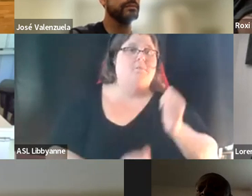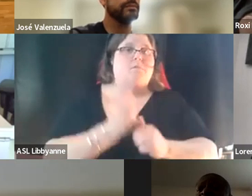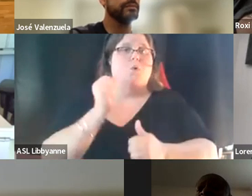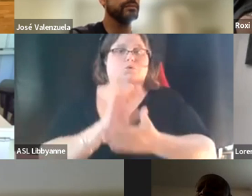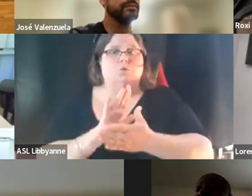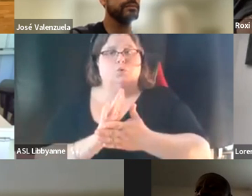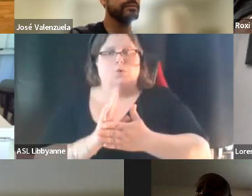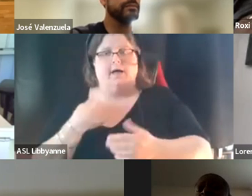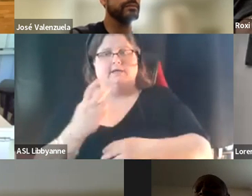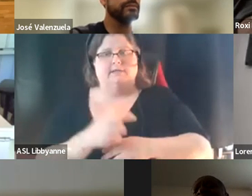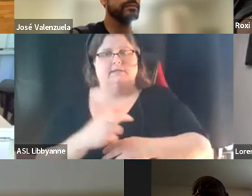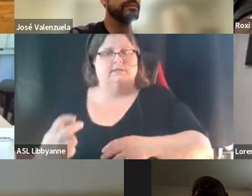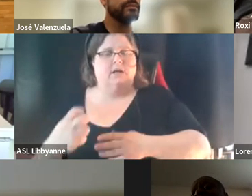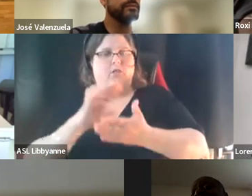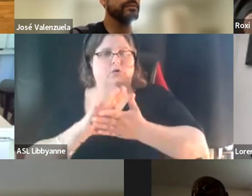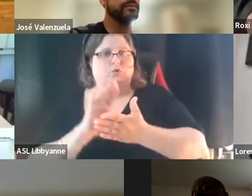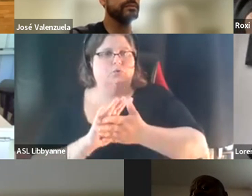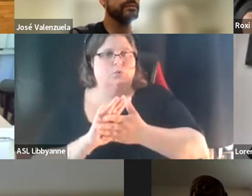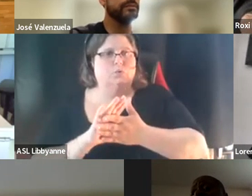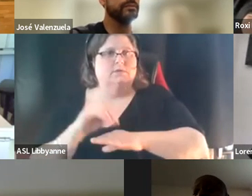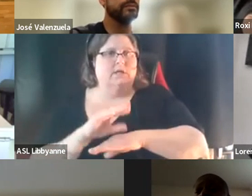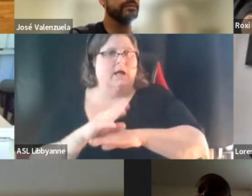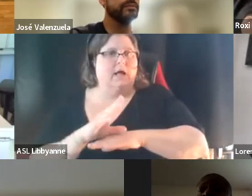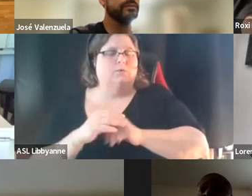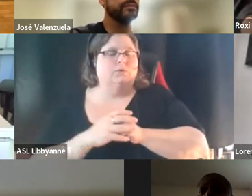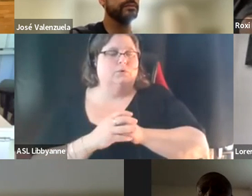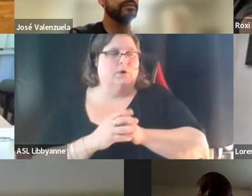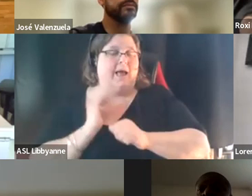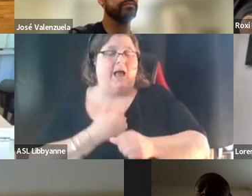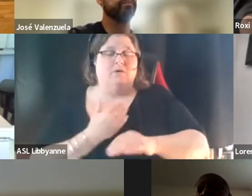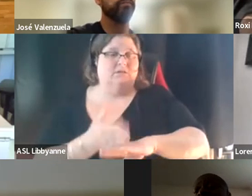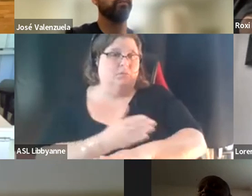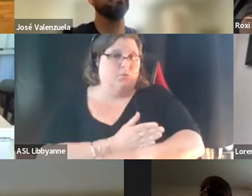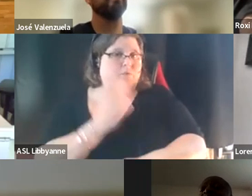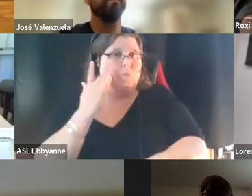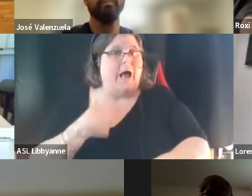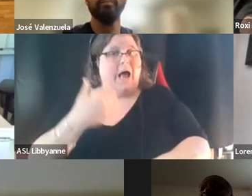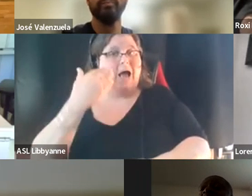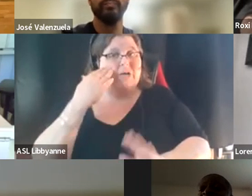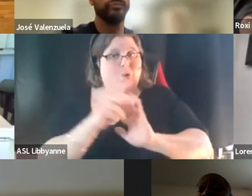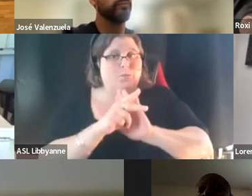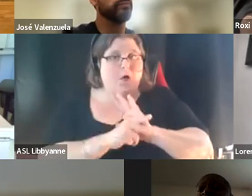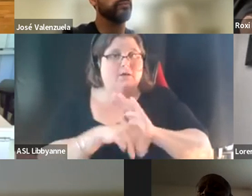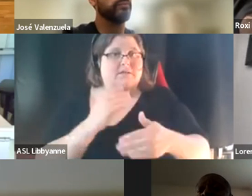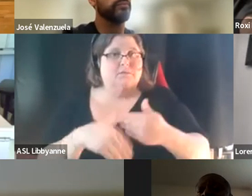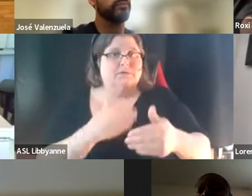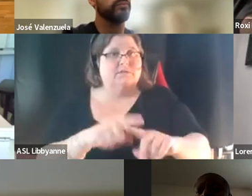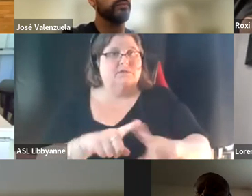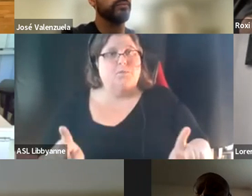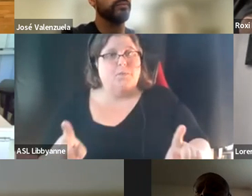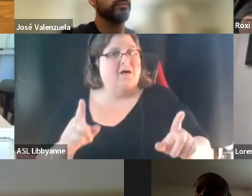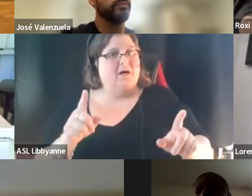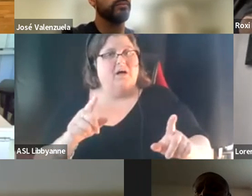on the school site council, our school site council has gotten a lot better because of me knowing the policies and procedures, but there needs to,